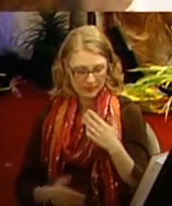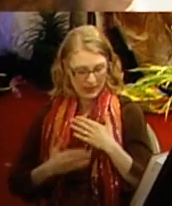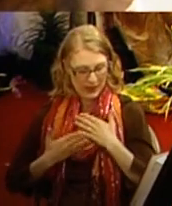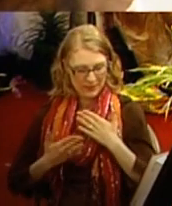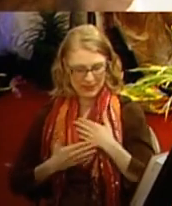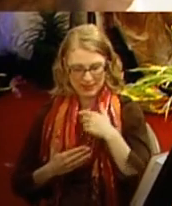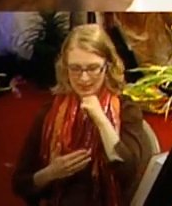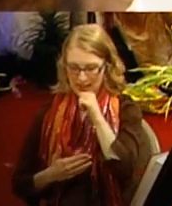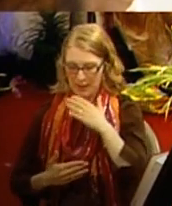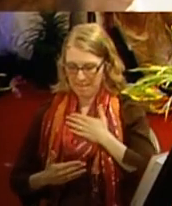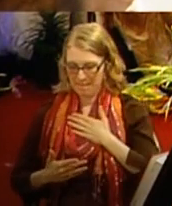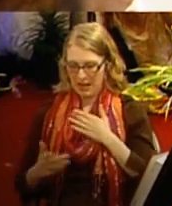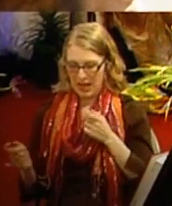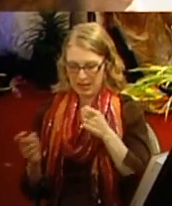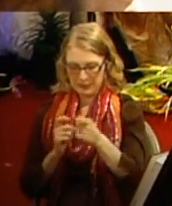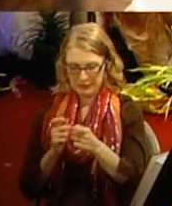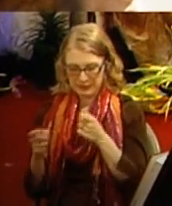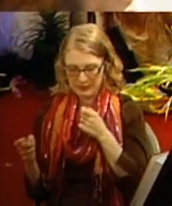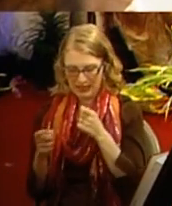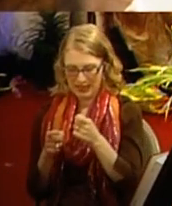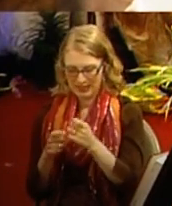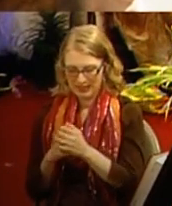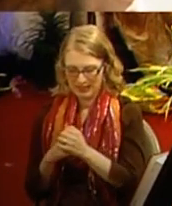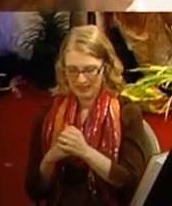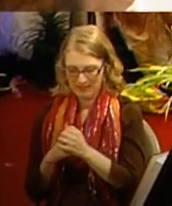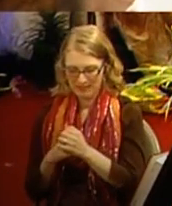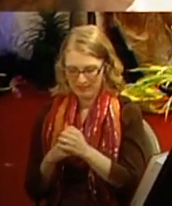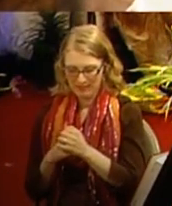glad it's not in my hands.